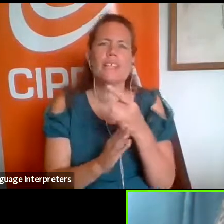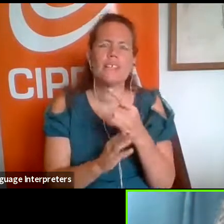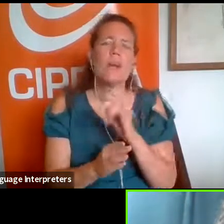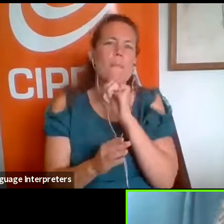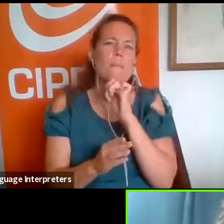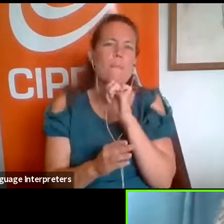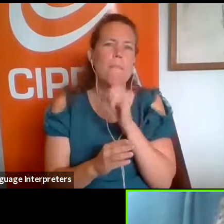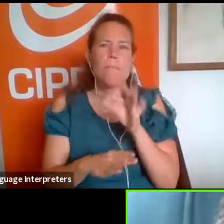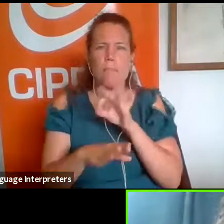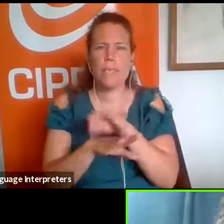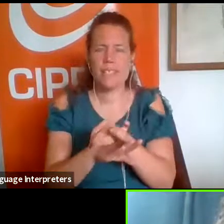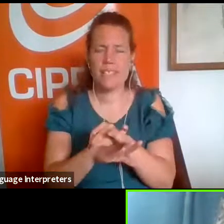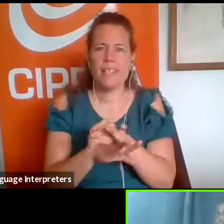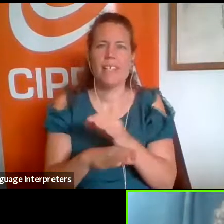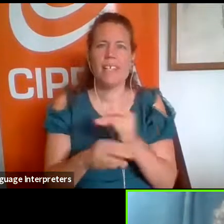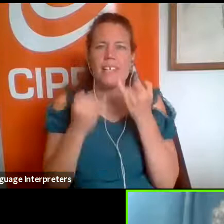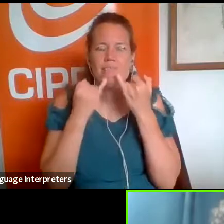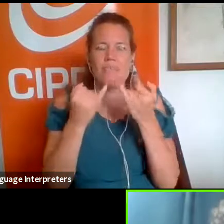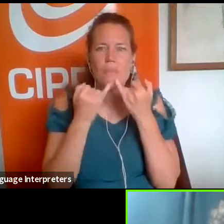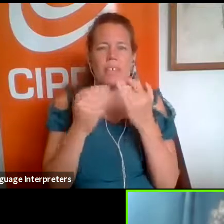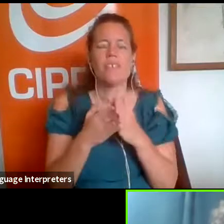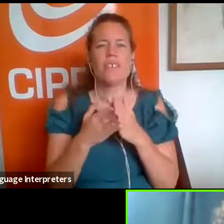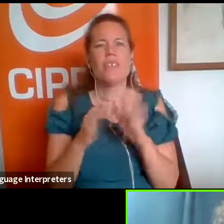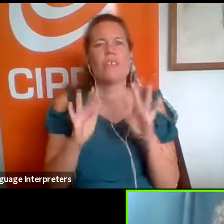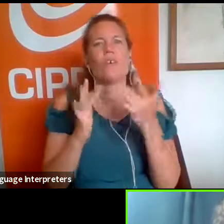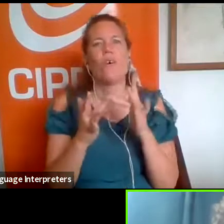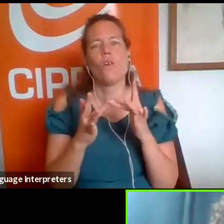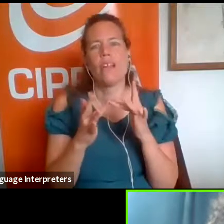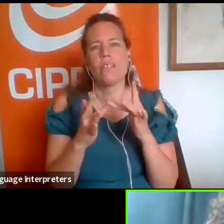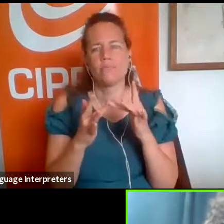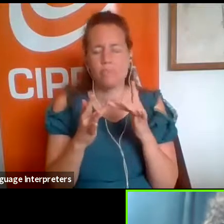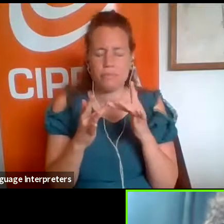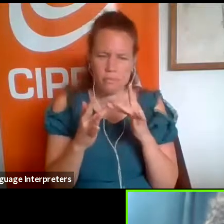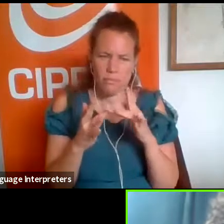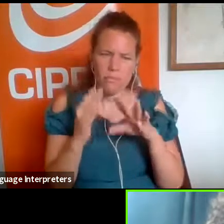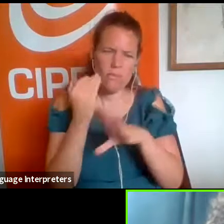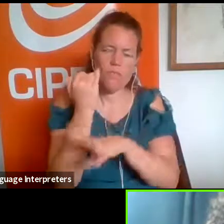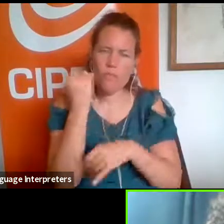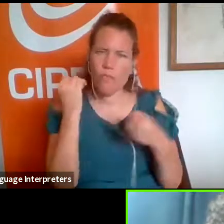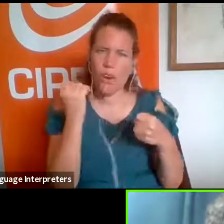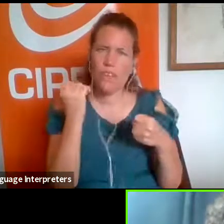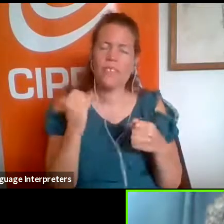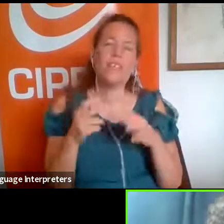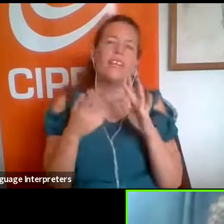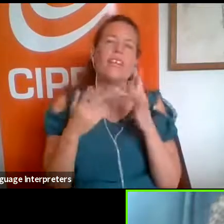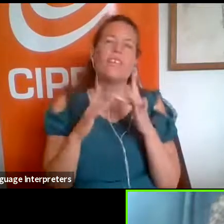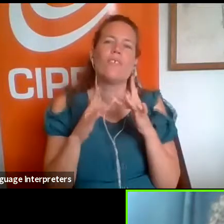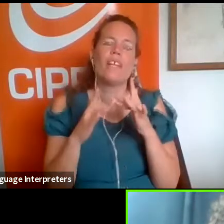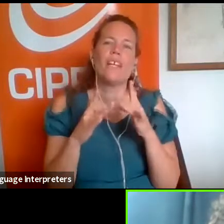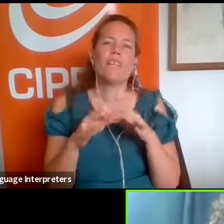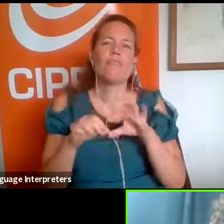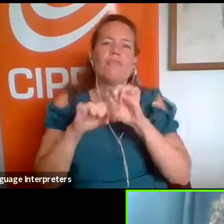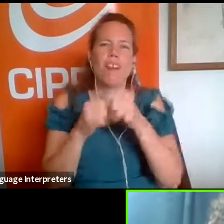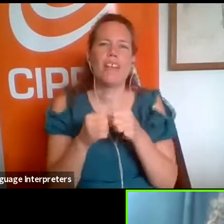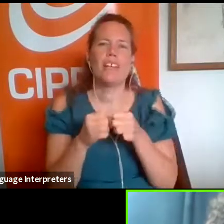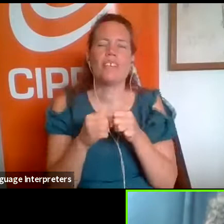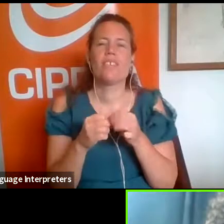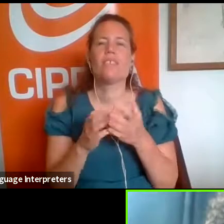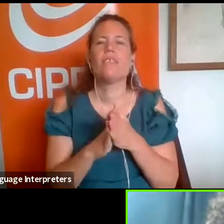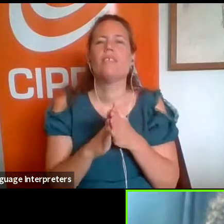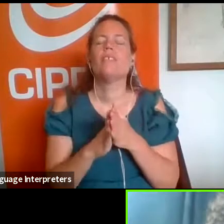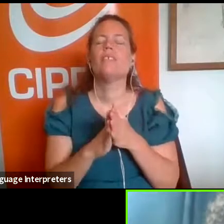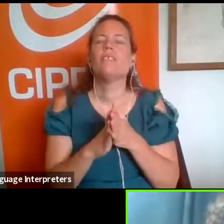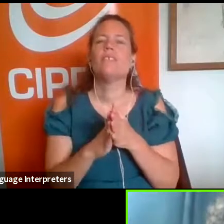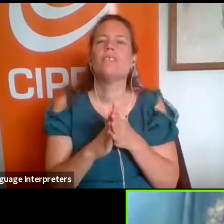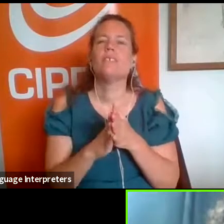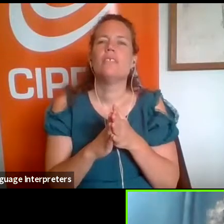gender-based violence, and of course, online financial fraud. And I'll attribute these to COVID-19, you know, a time when